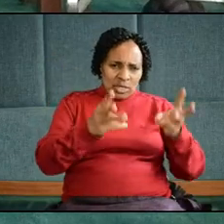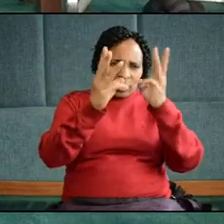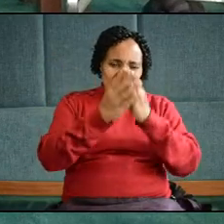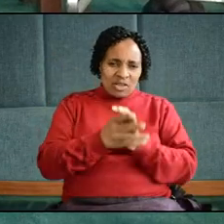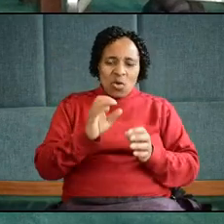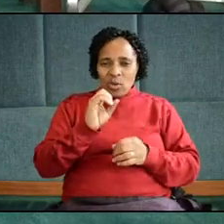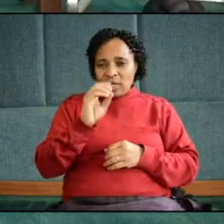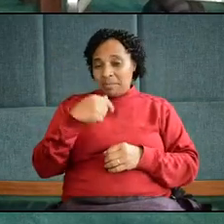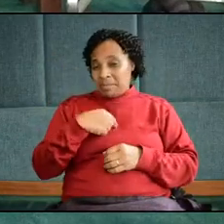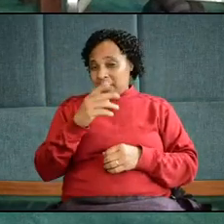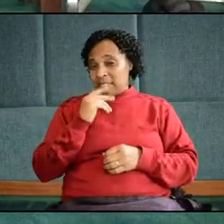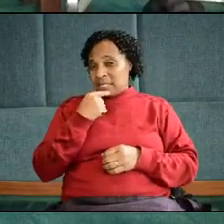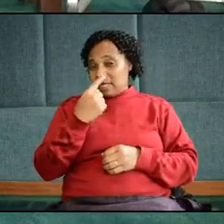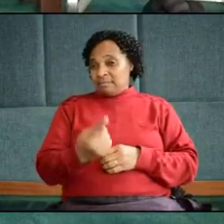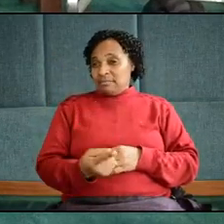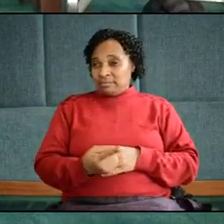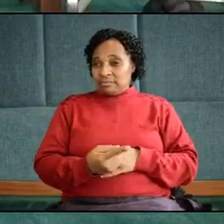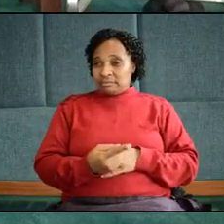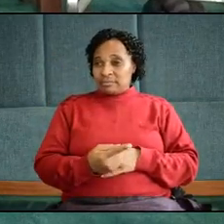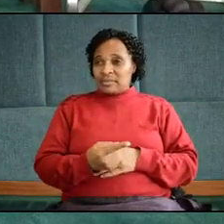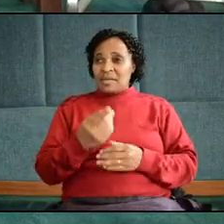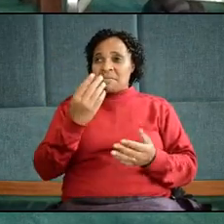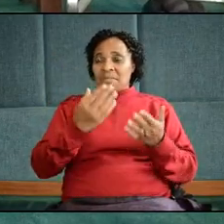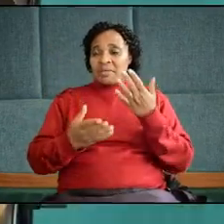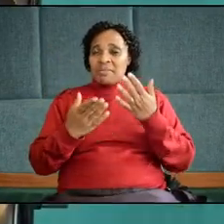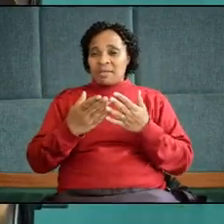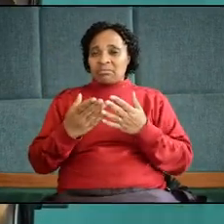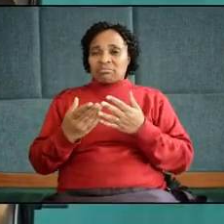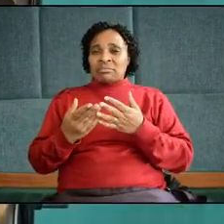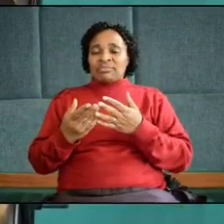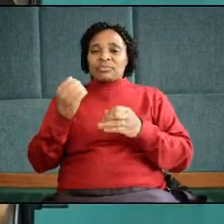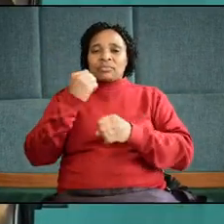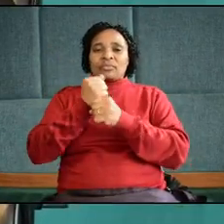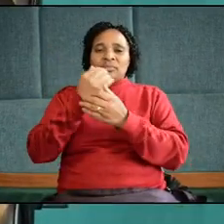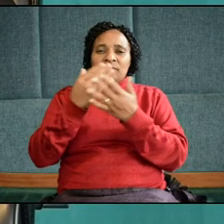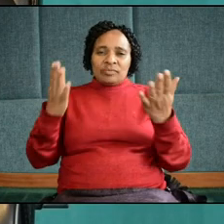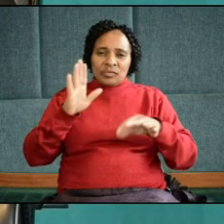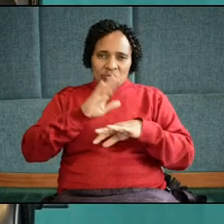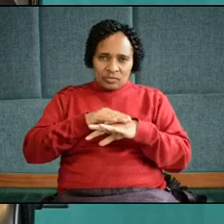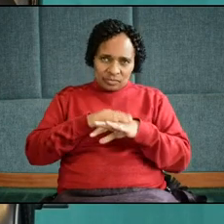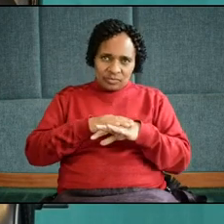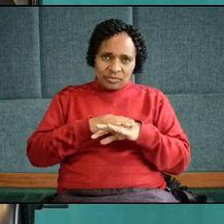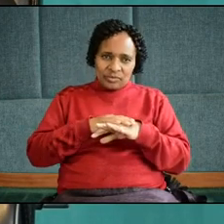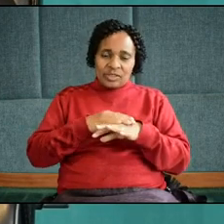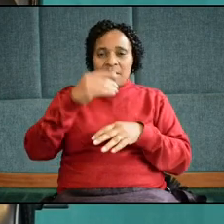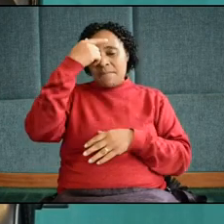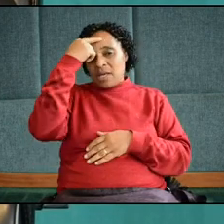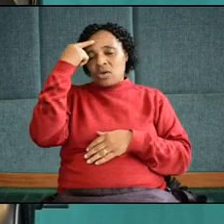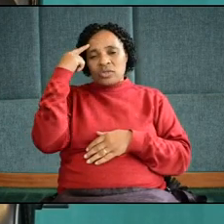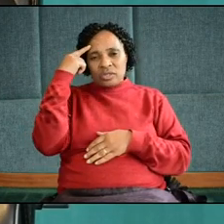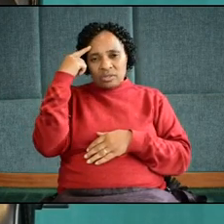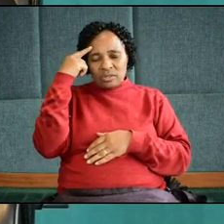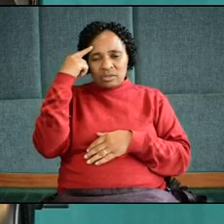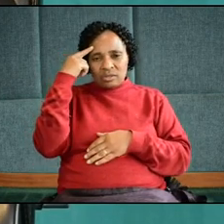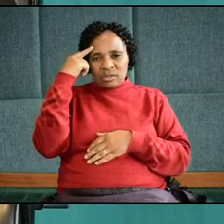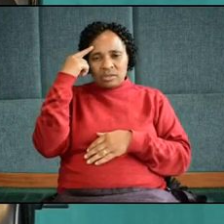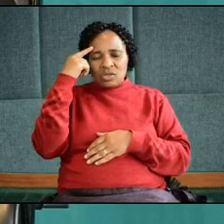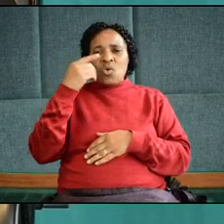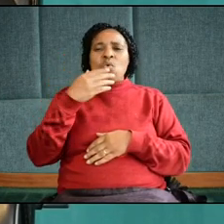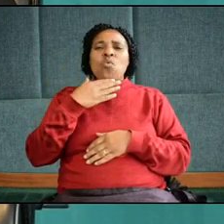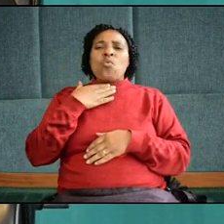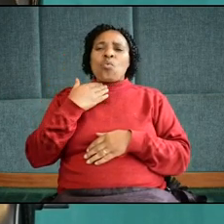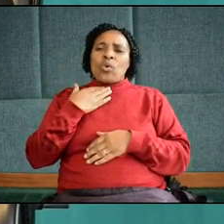Okay, you can say perhaps you do something good because you want